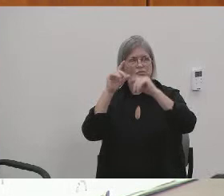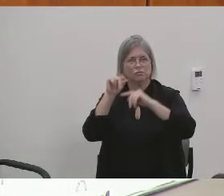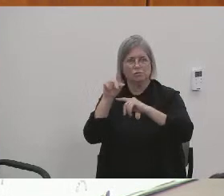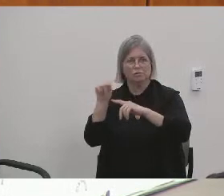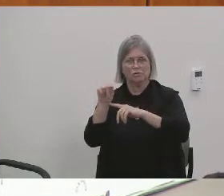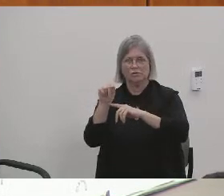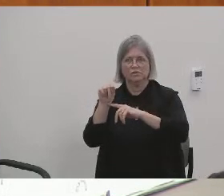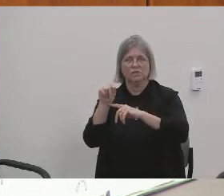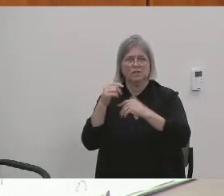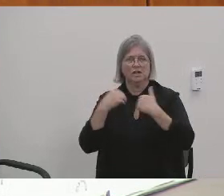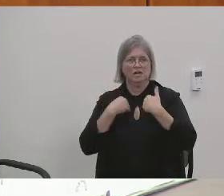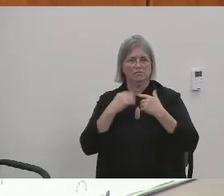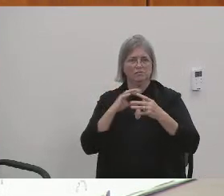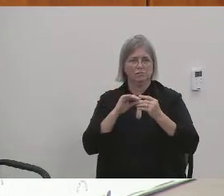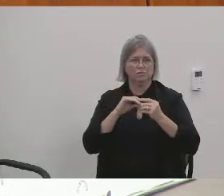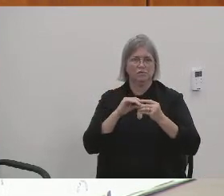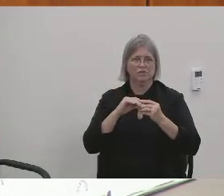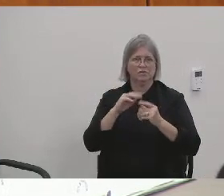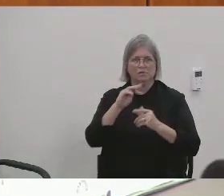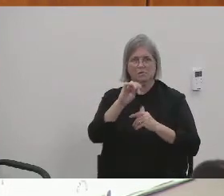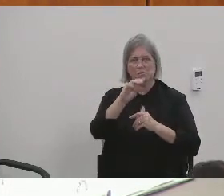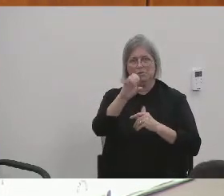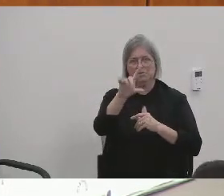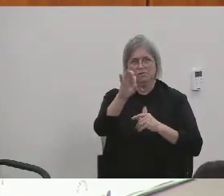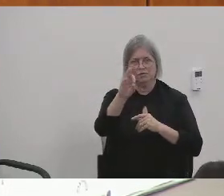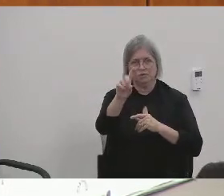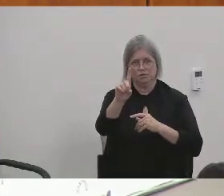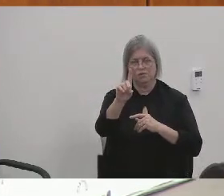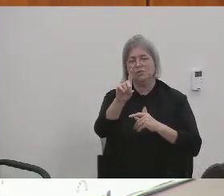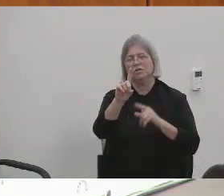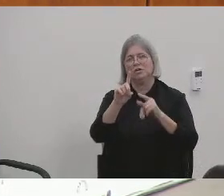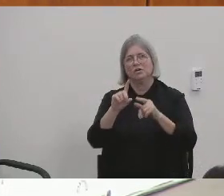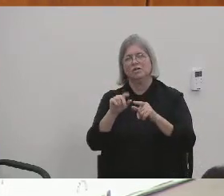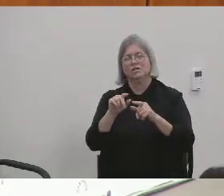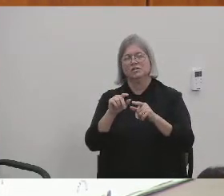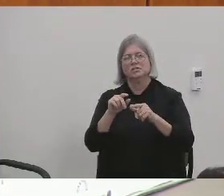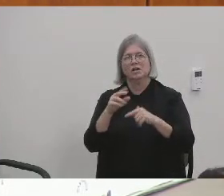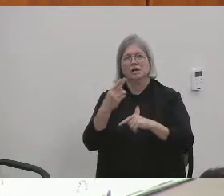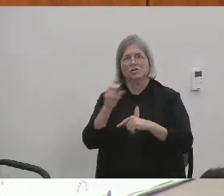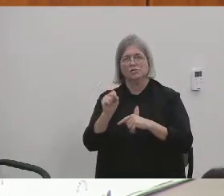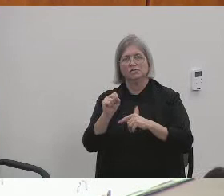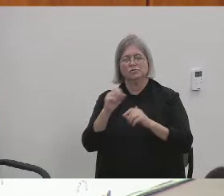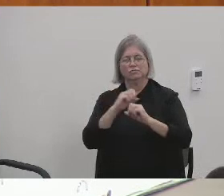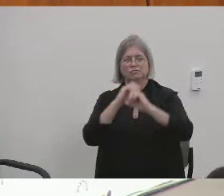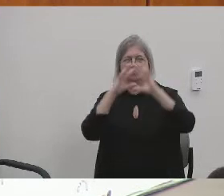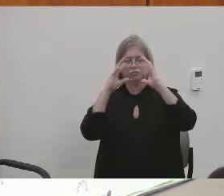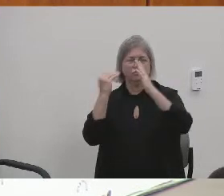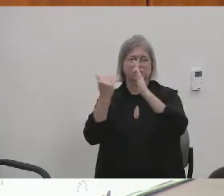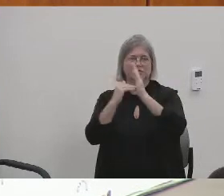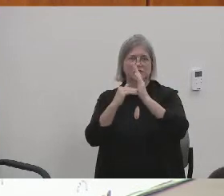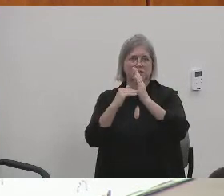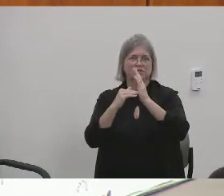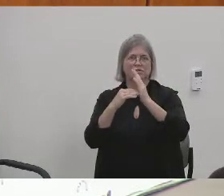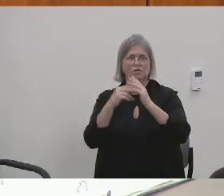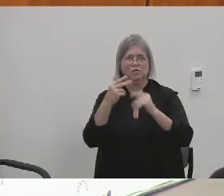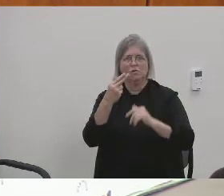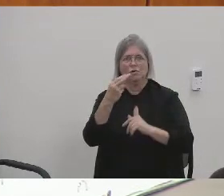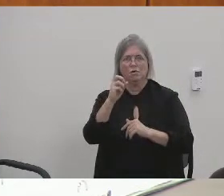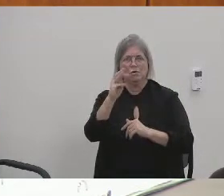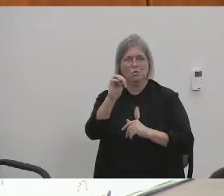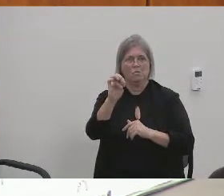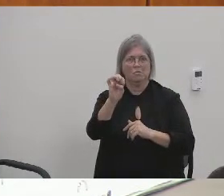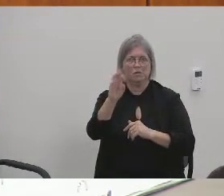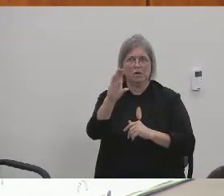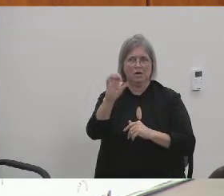video. Milford High School's Student Council reimagined this year's homecoming festivities earlier this month, including a reverse